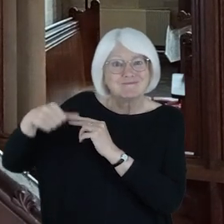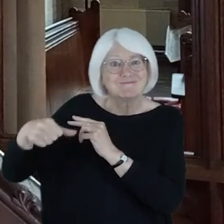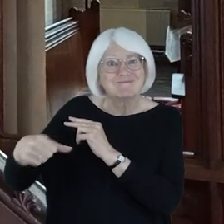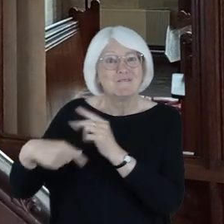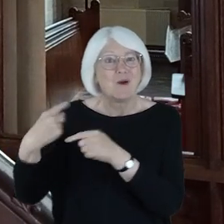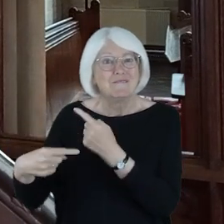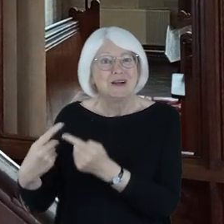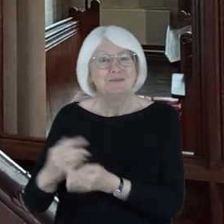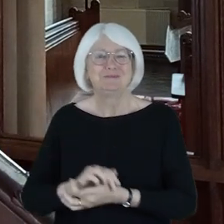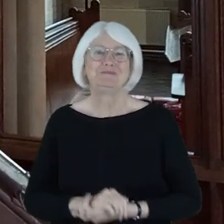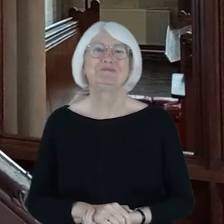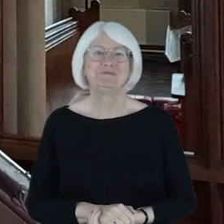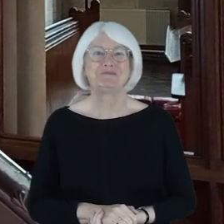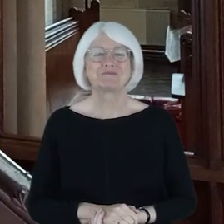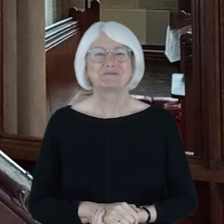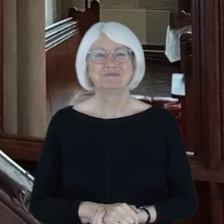children forever."